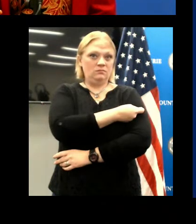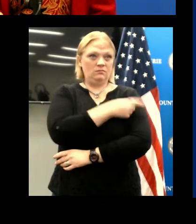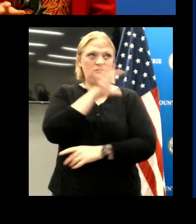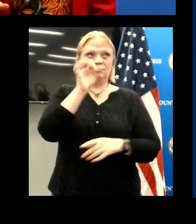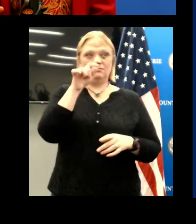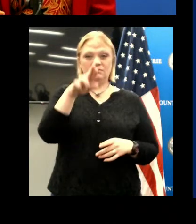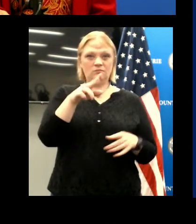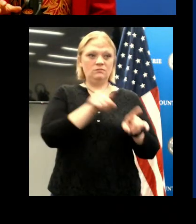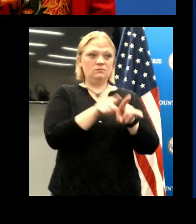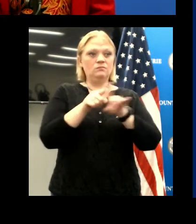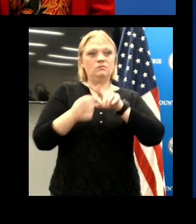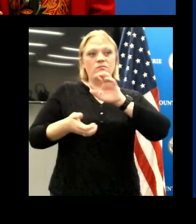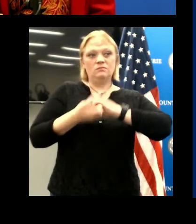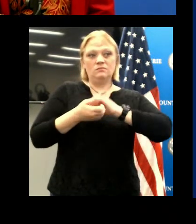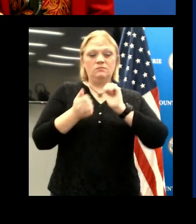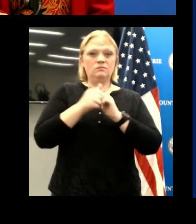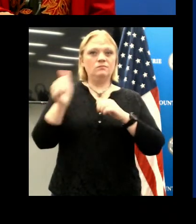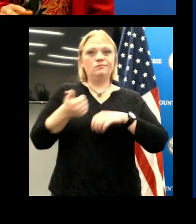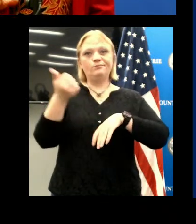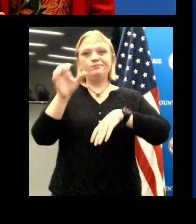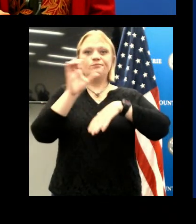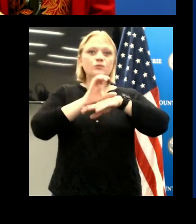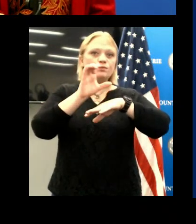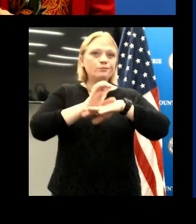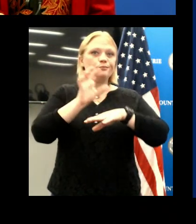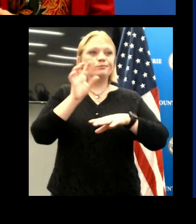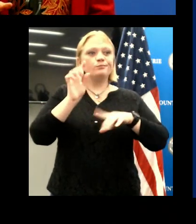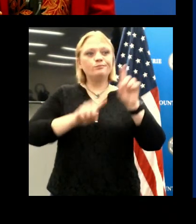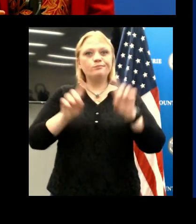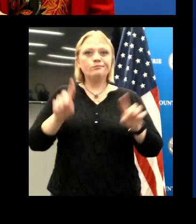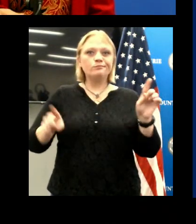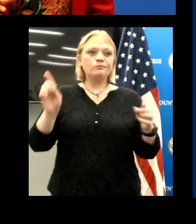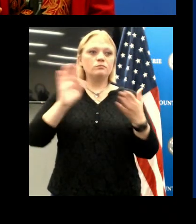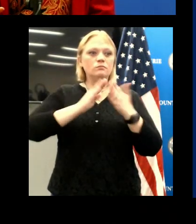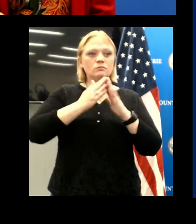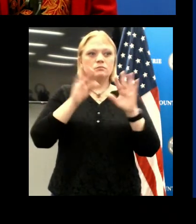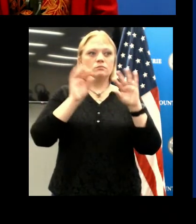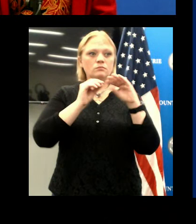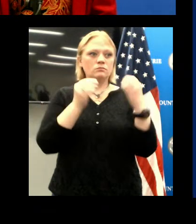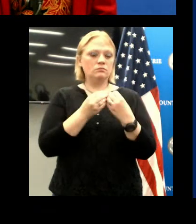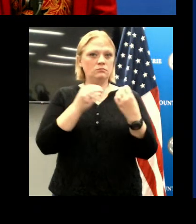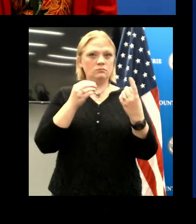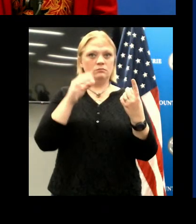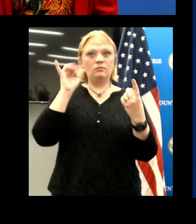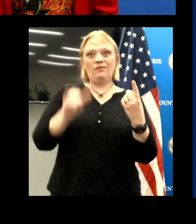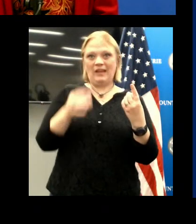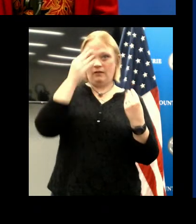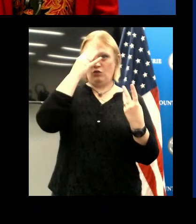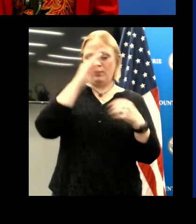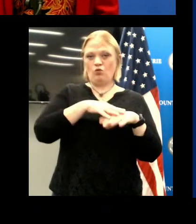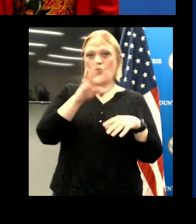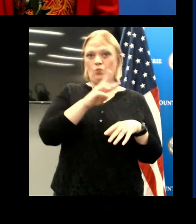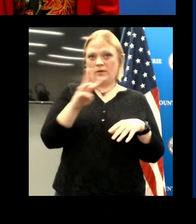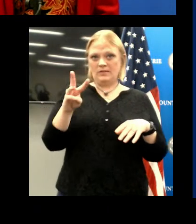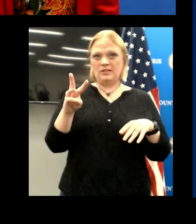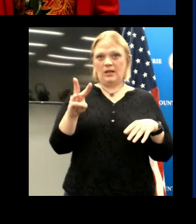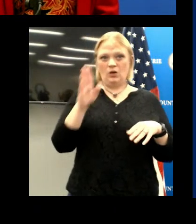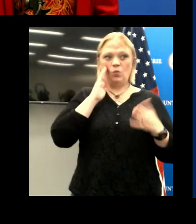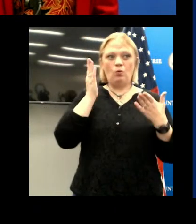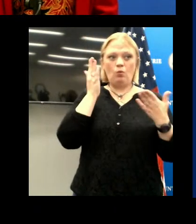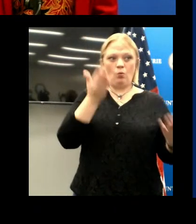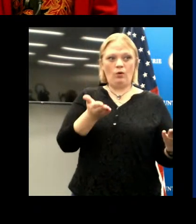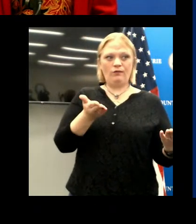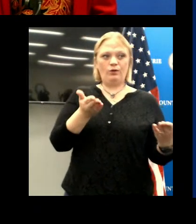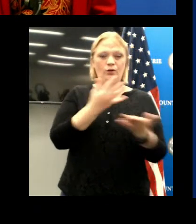then also we're partnering with different churches and community organizations in the community, and that information is on our website, that we're going to be